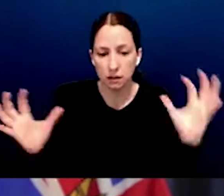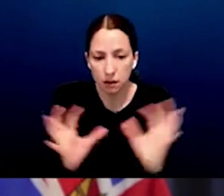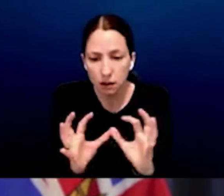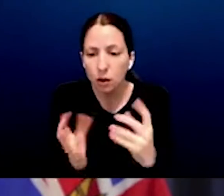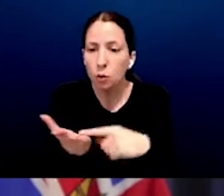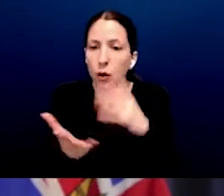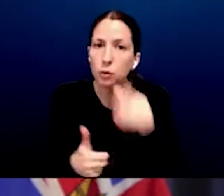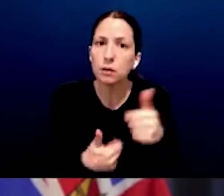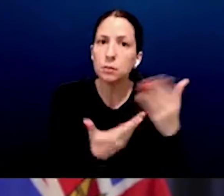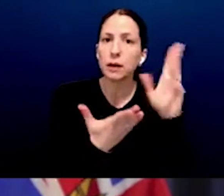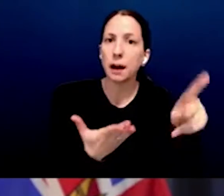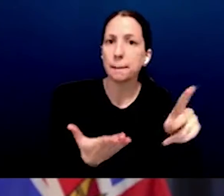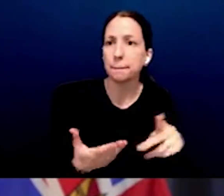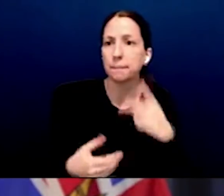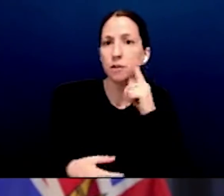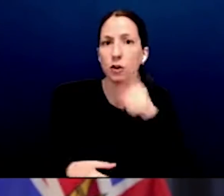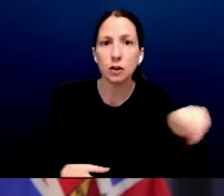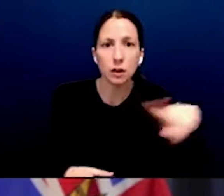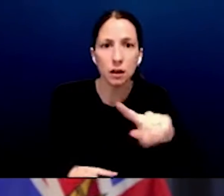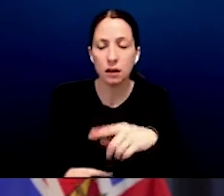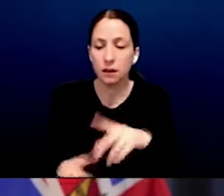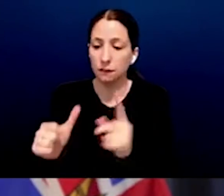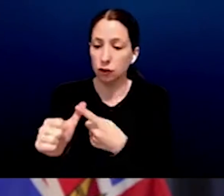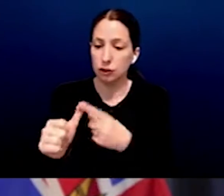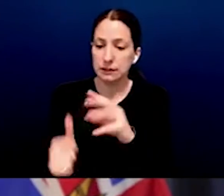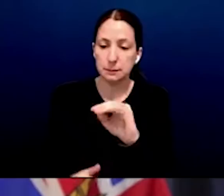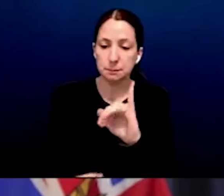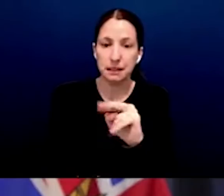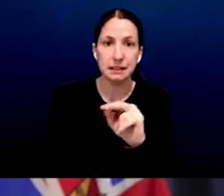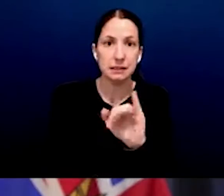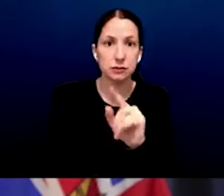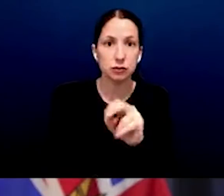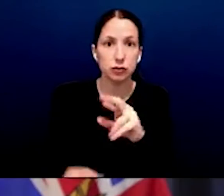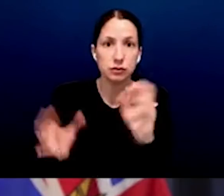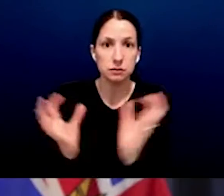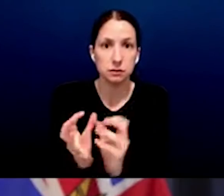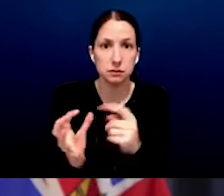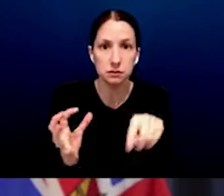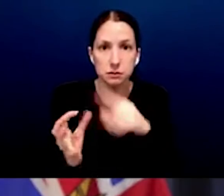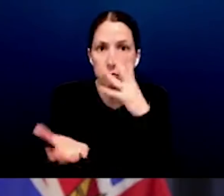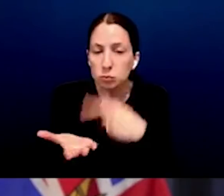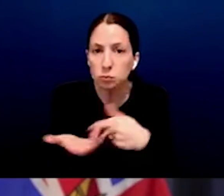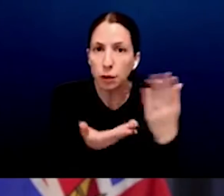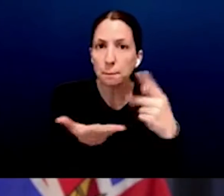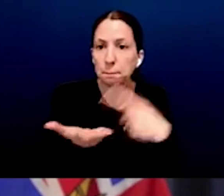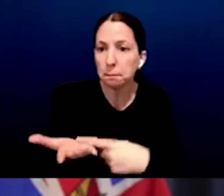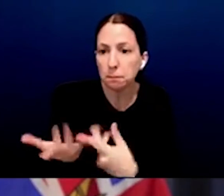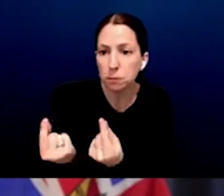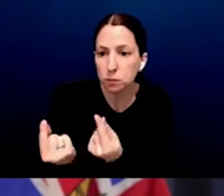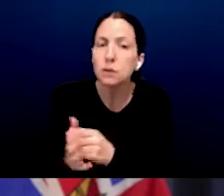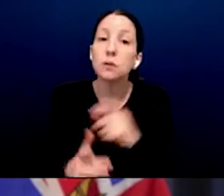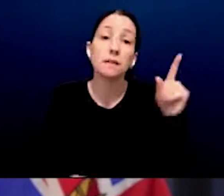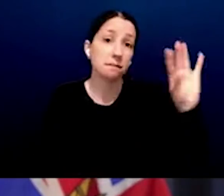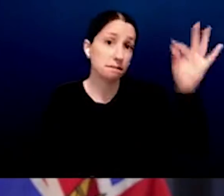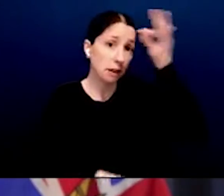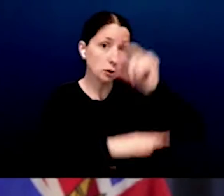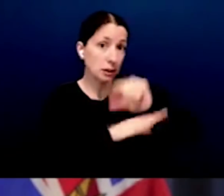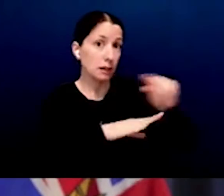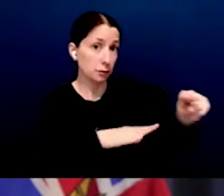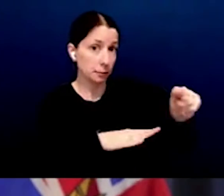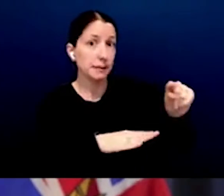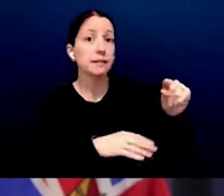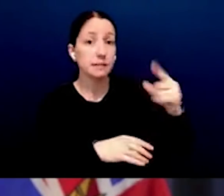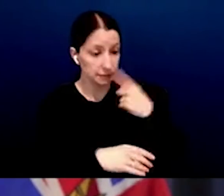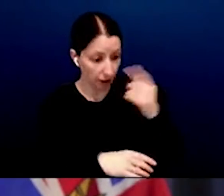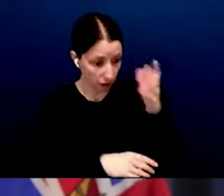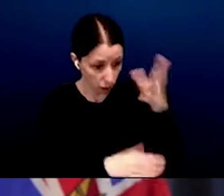used for vaccine passports by individual provinces? Well, the federal government has committed to funding these passports as they come